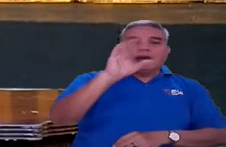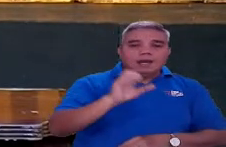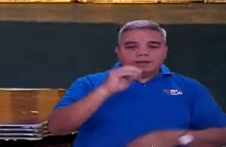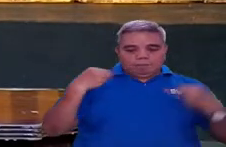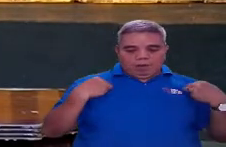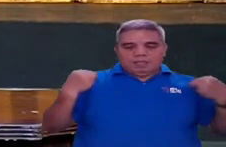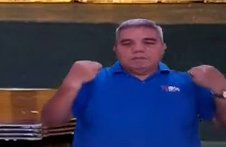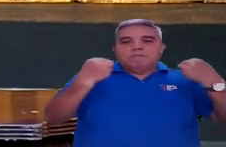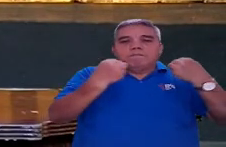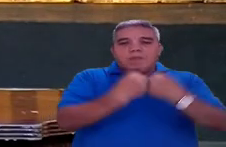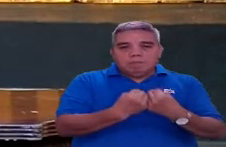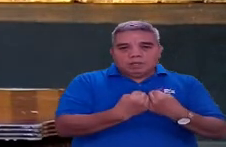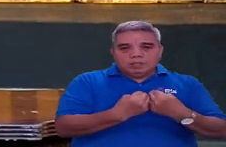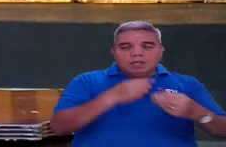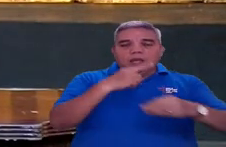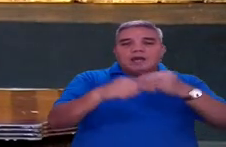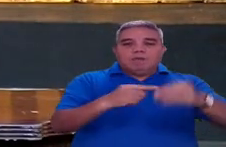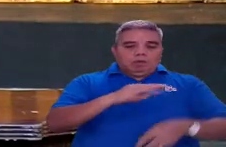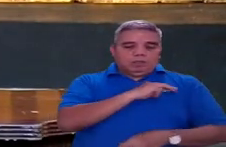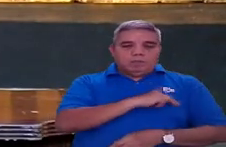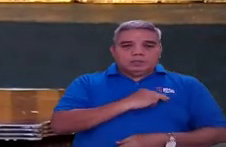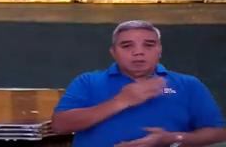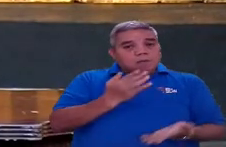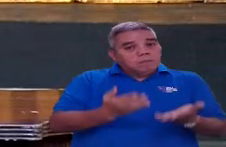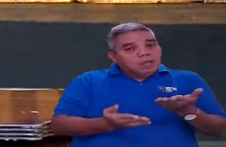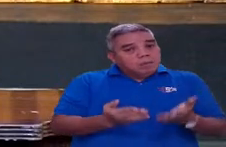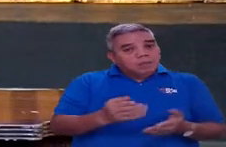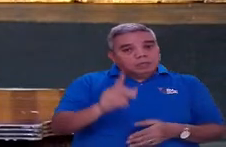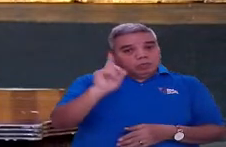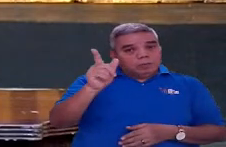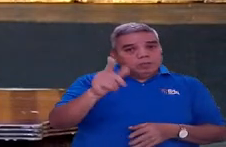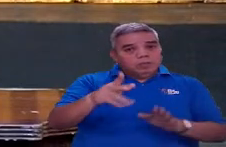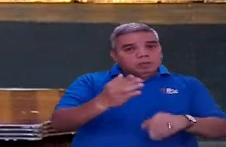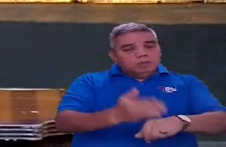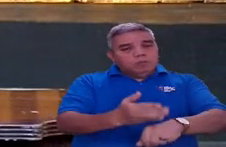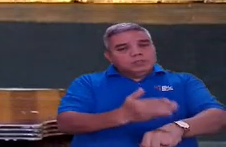plus members na adults about mission, hindi 20 pesos ito.